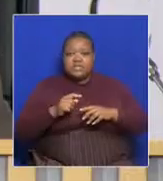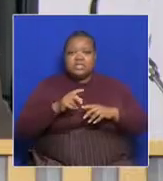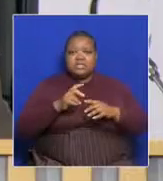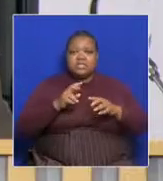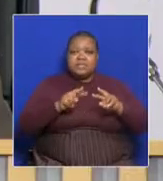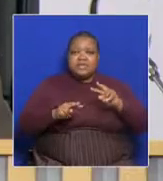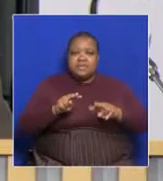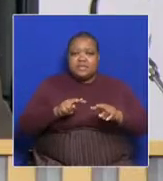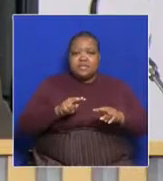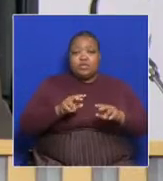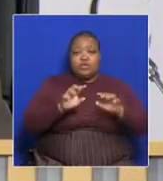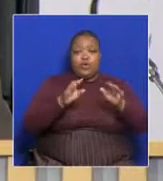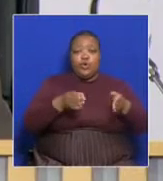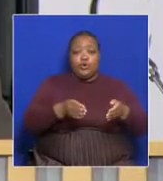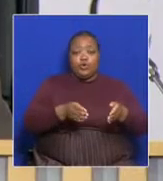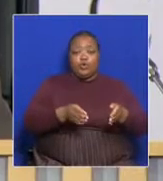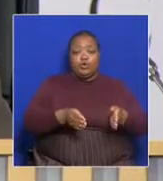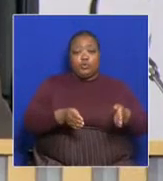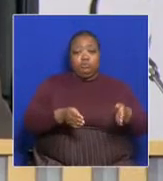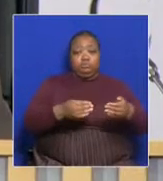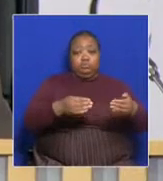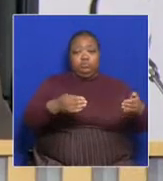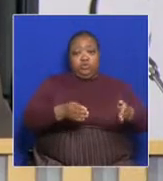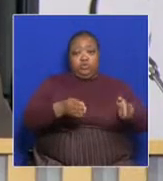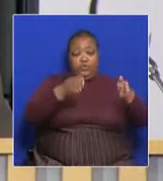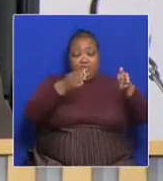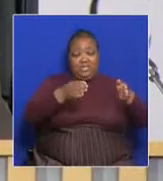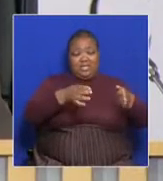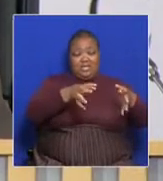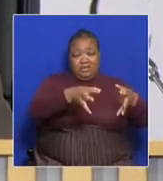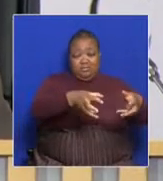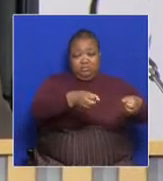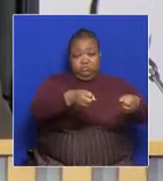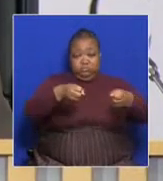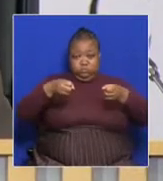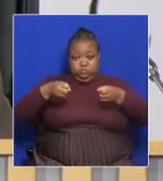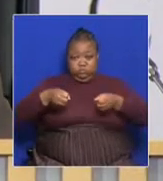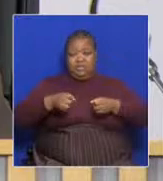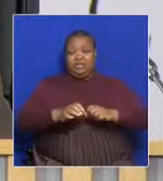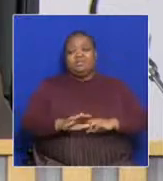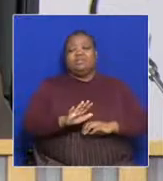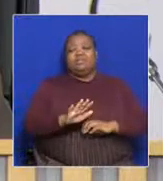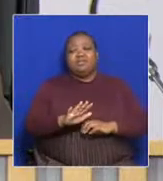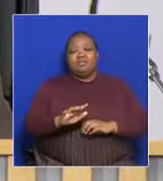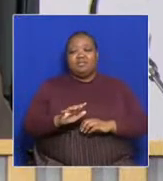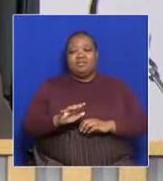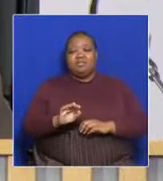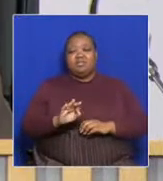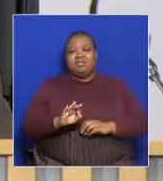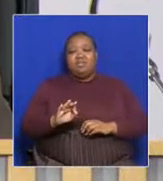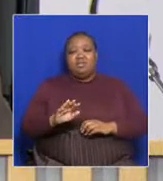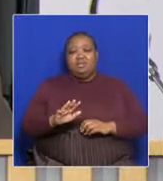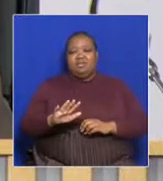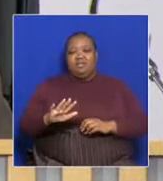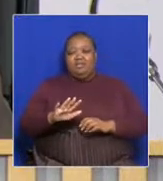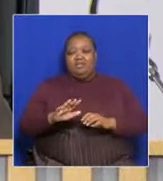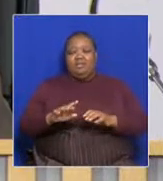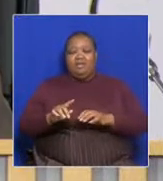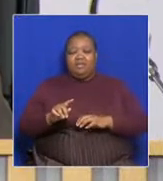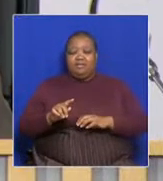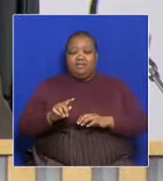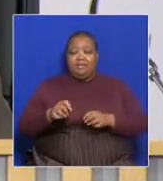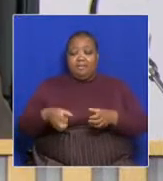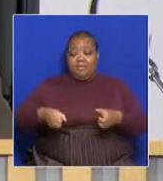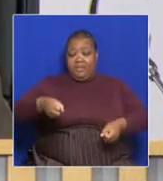were 5,395 bags. We would have made him sign some sort of something to confirm our unpack.